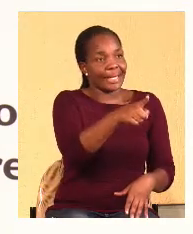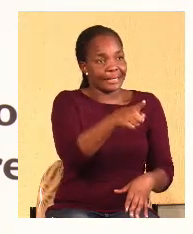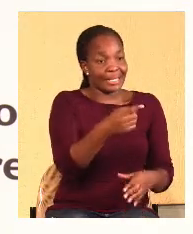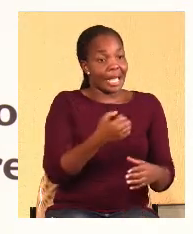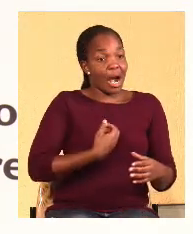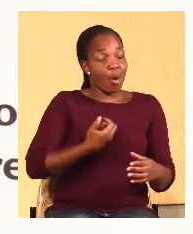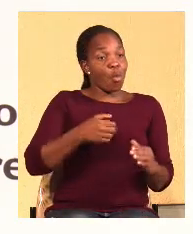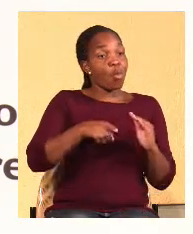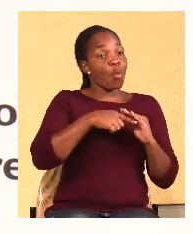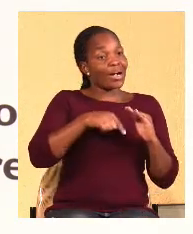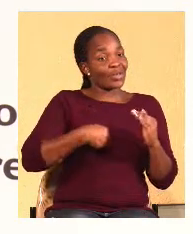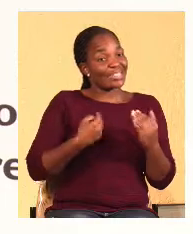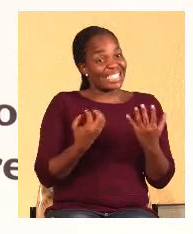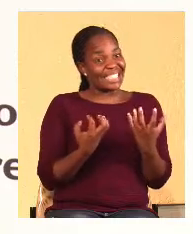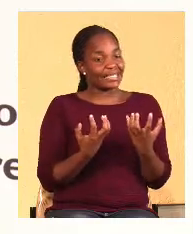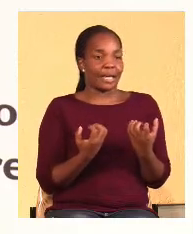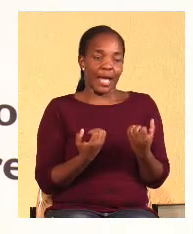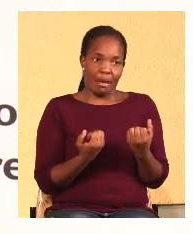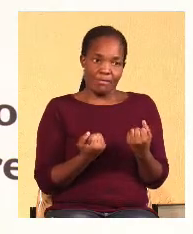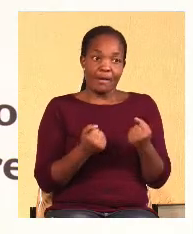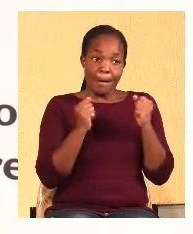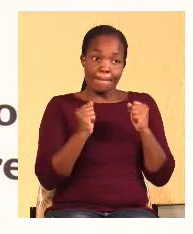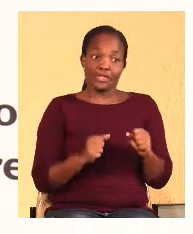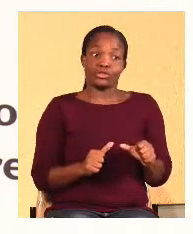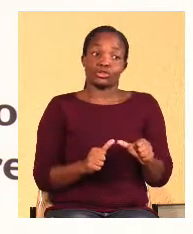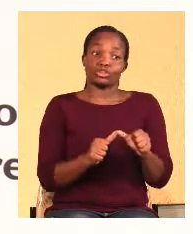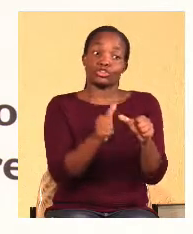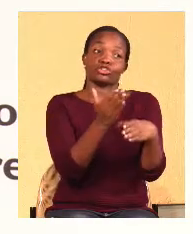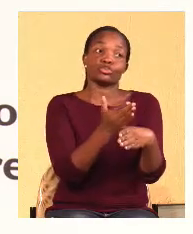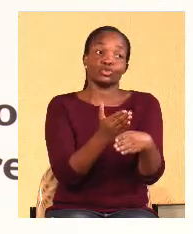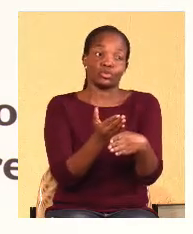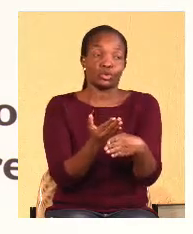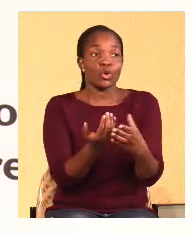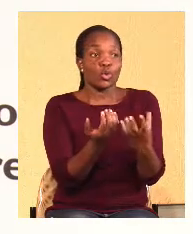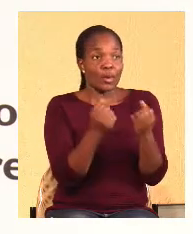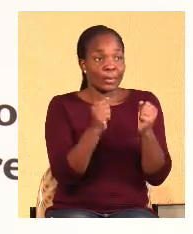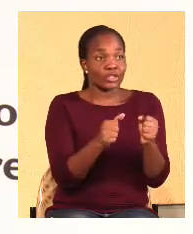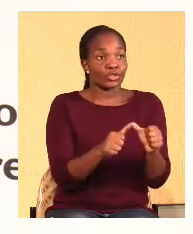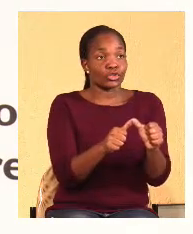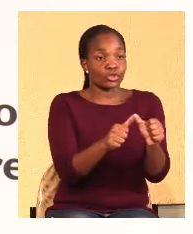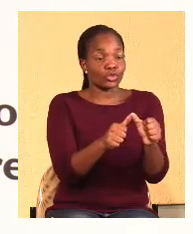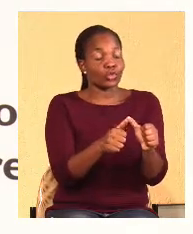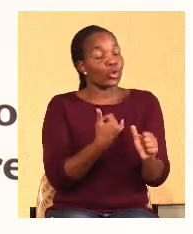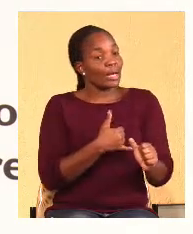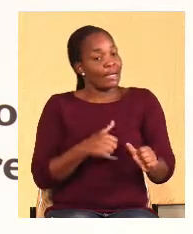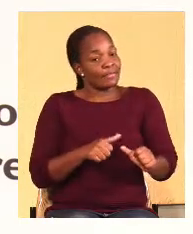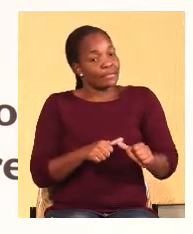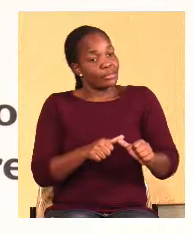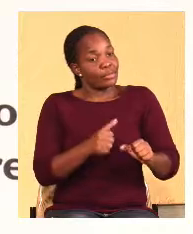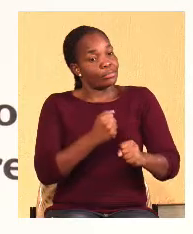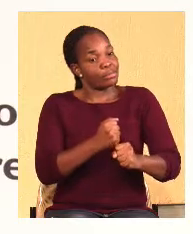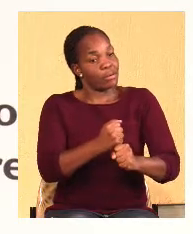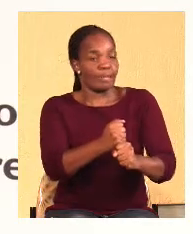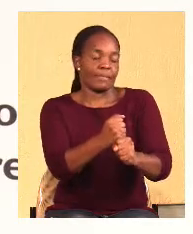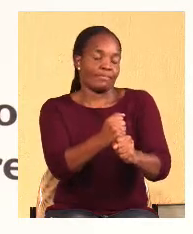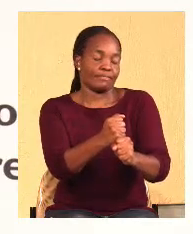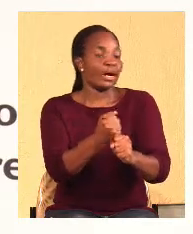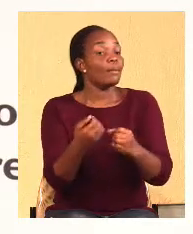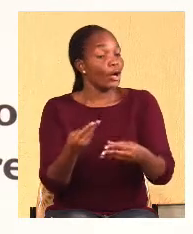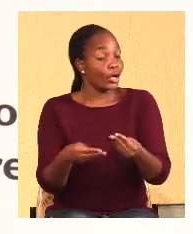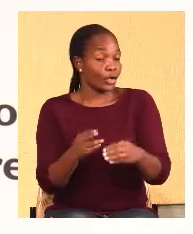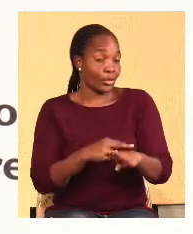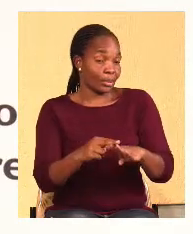country, we still have needs as a nation, and we need to continue to survive economically and otherwise. So the